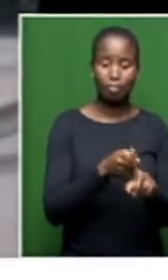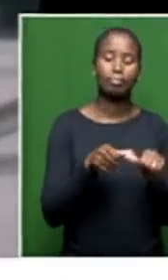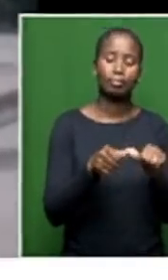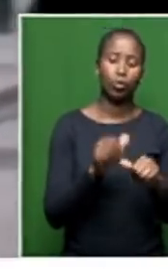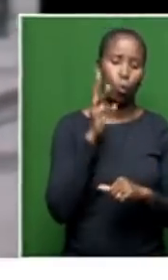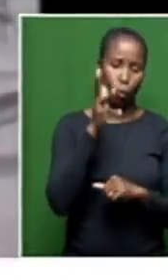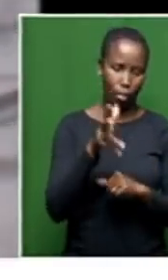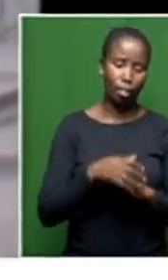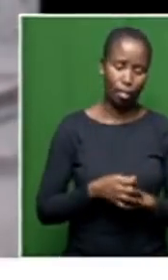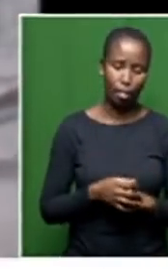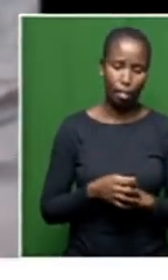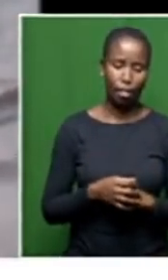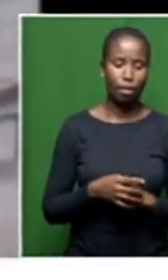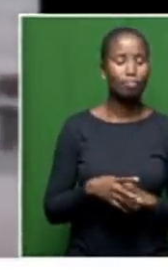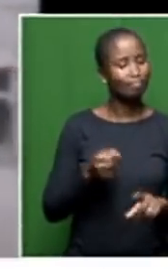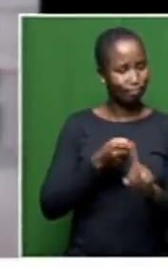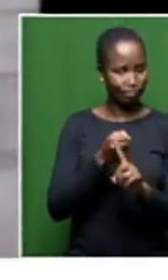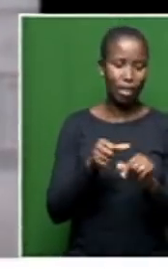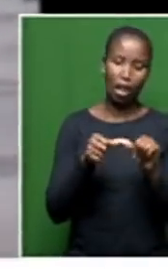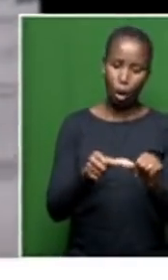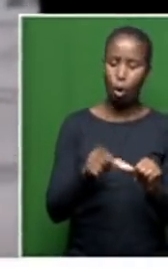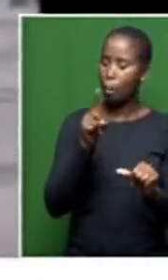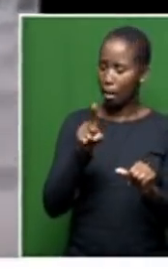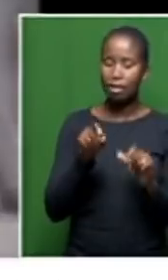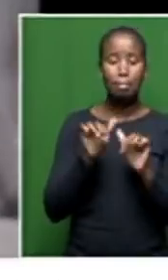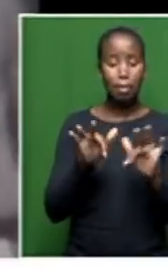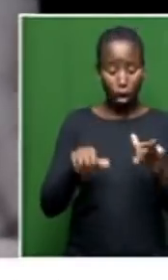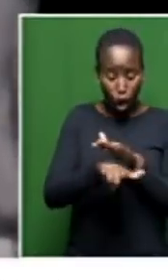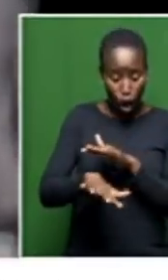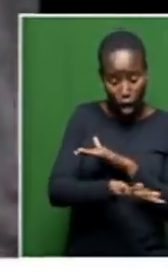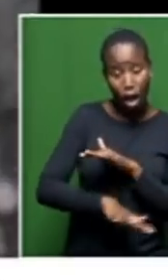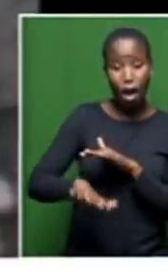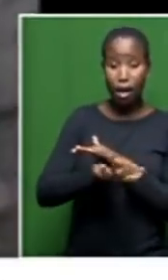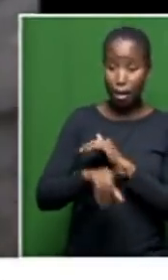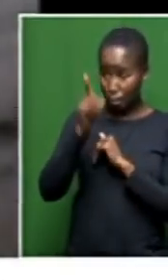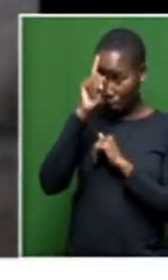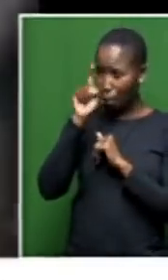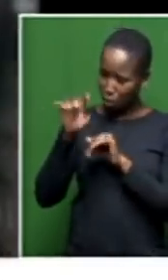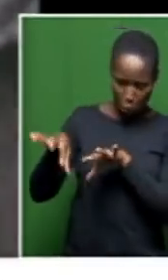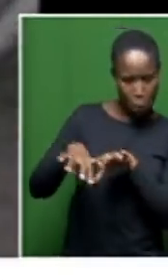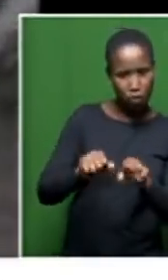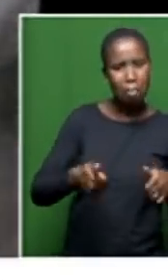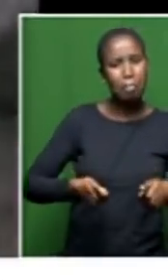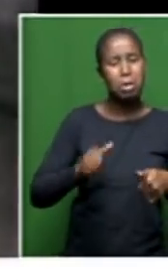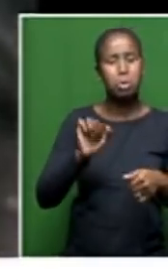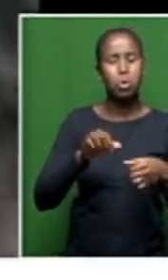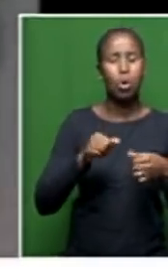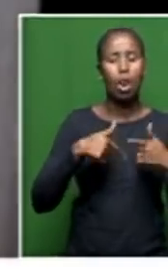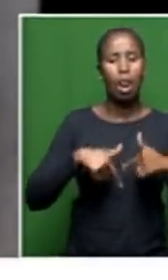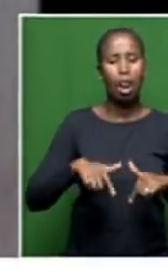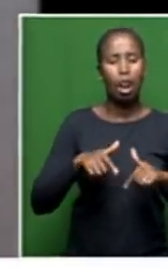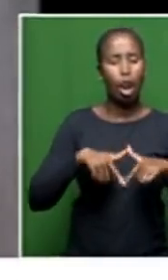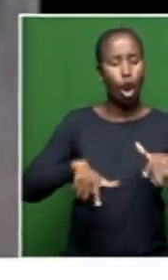get, we'll continue to advocate that the land should be returned to Afghan people. We not only need to use Parliament,